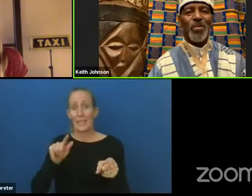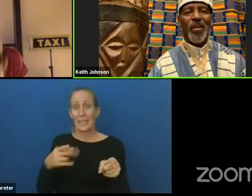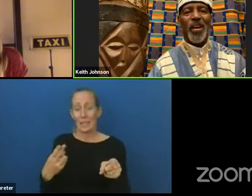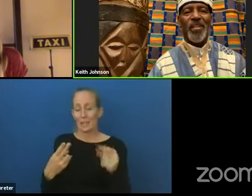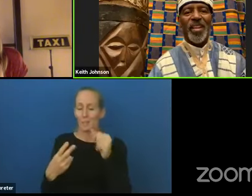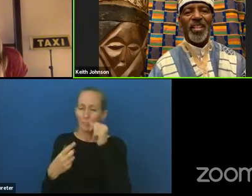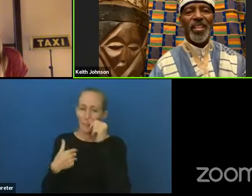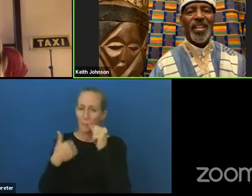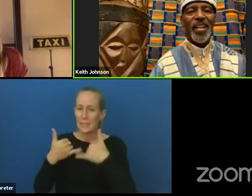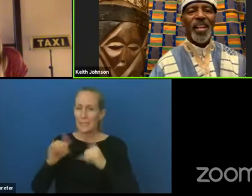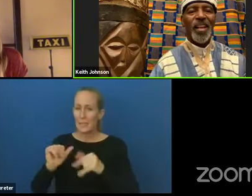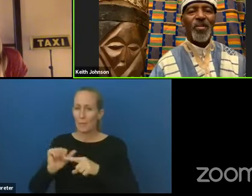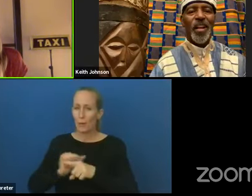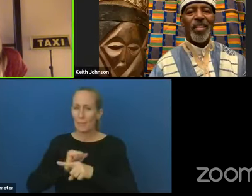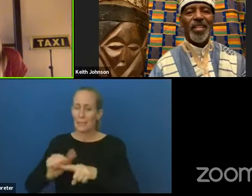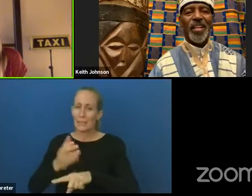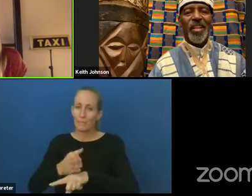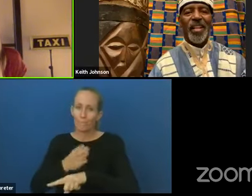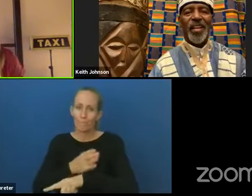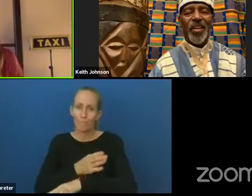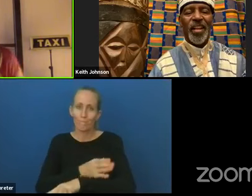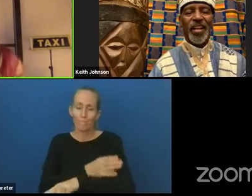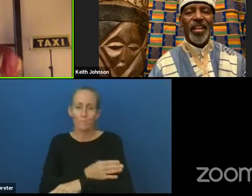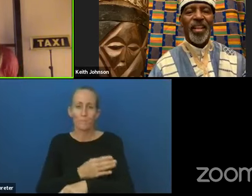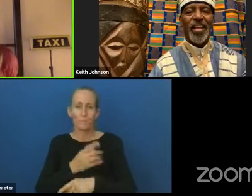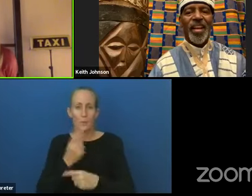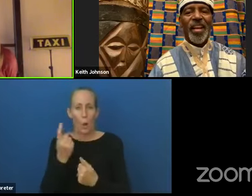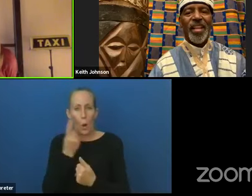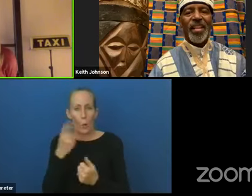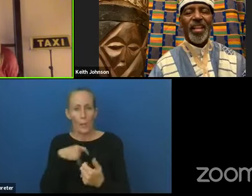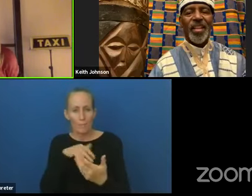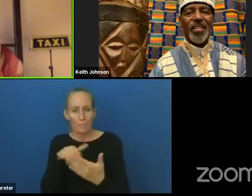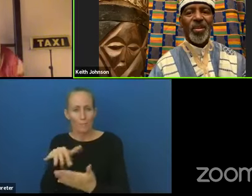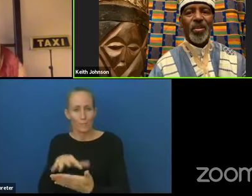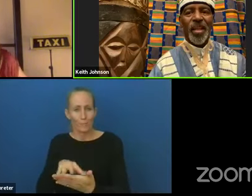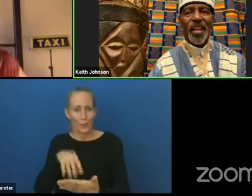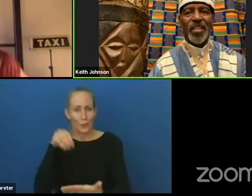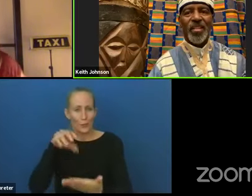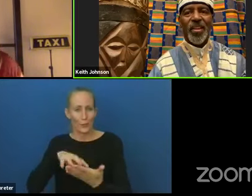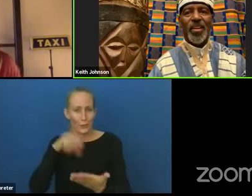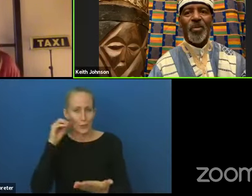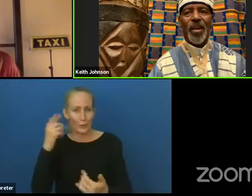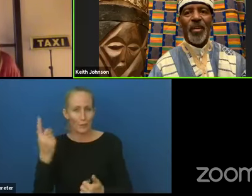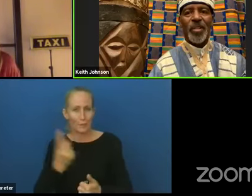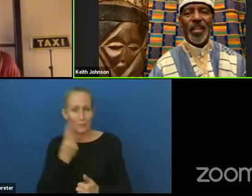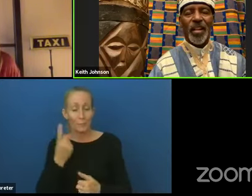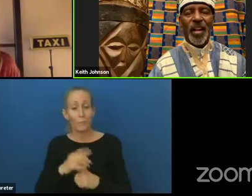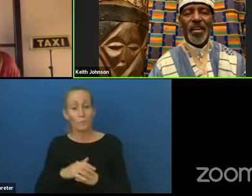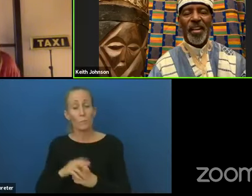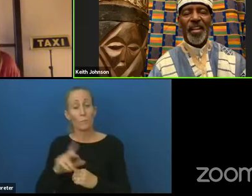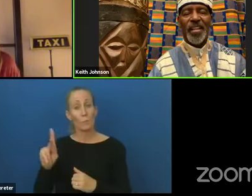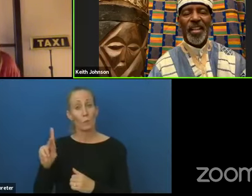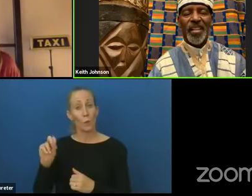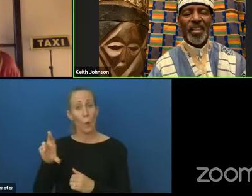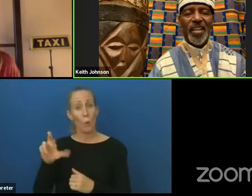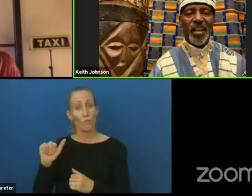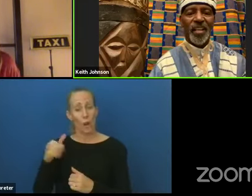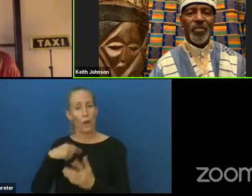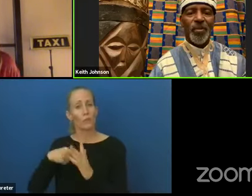work in progress. I I'm love it. constantly learning. It's an instrument I started when I was in Ghana